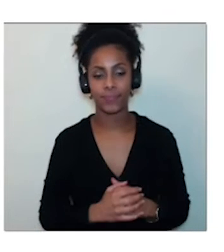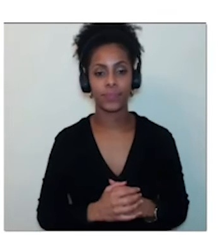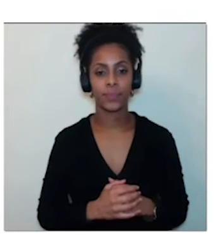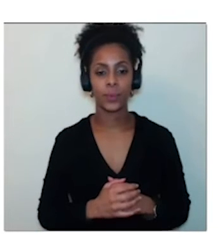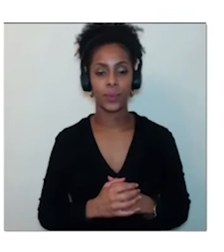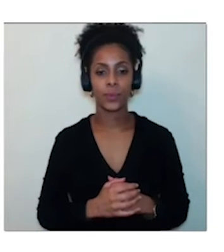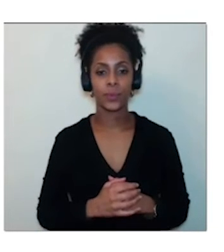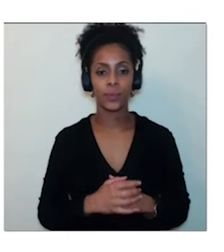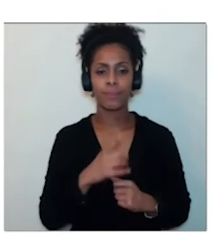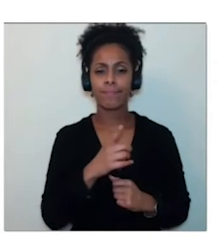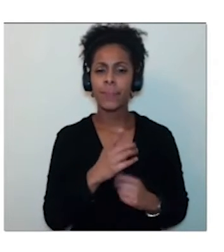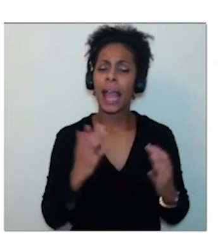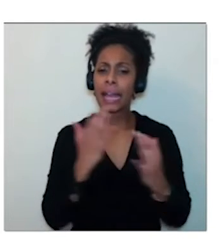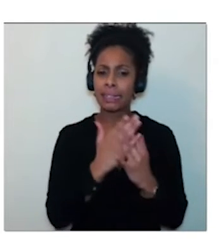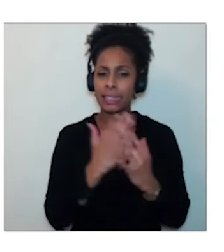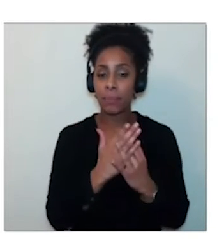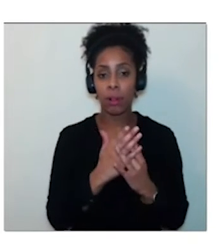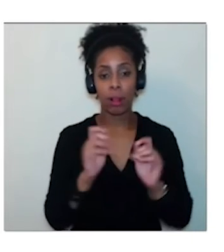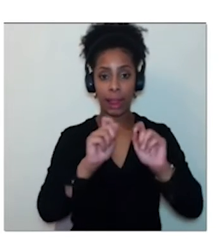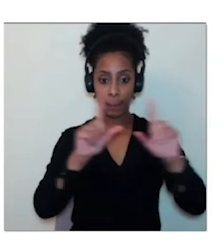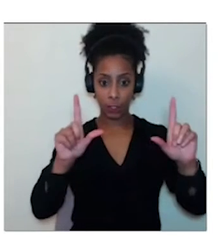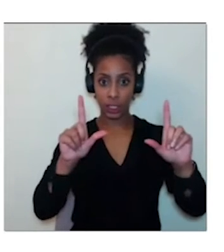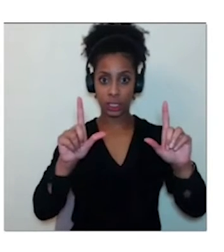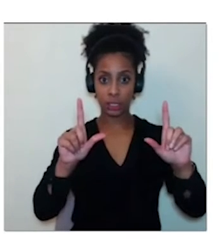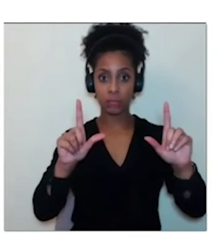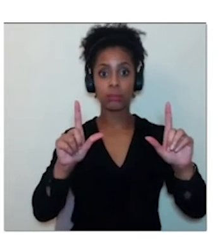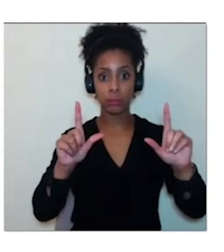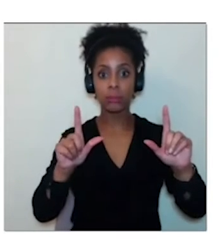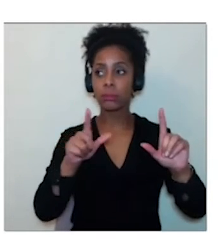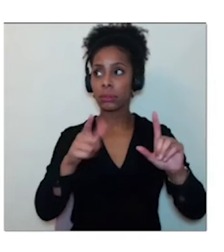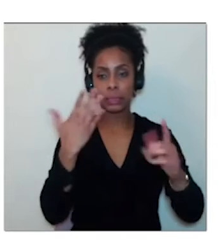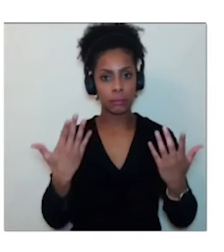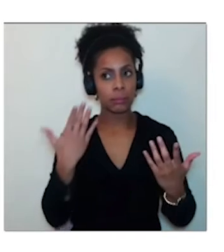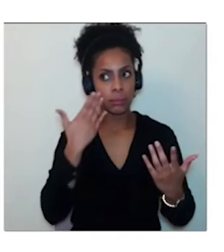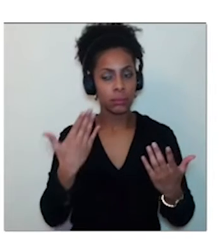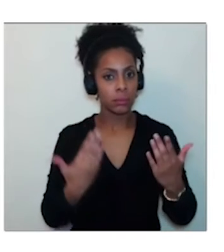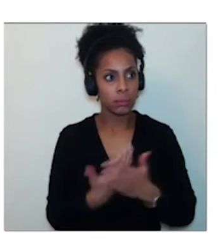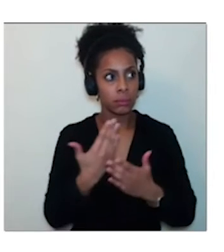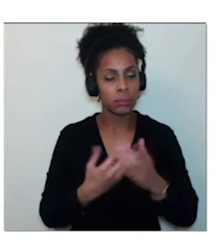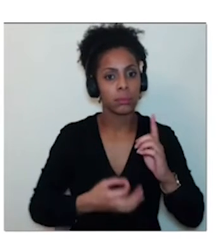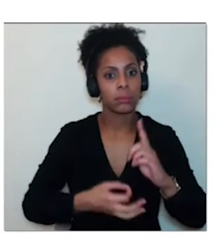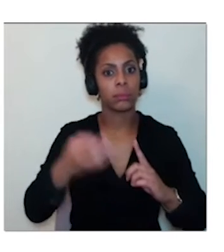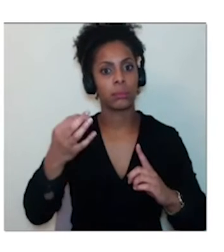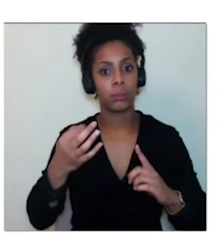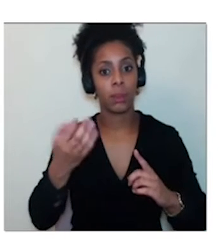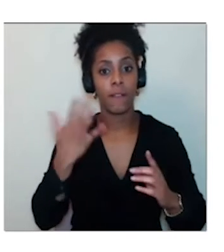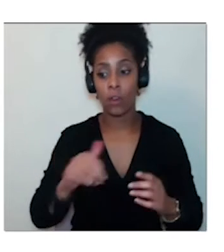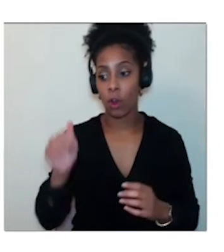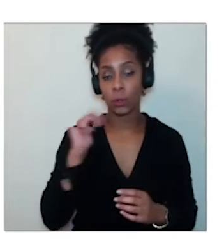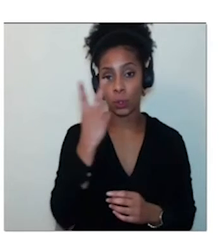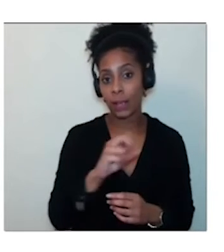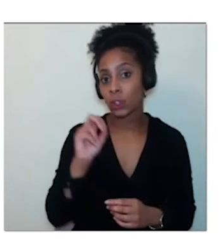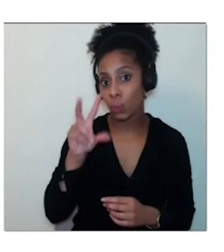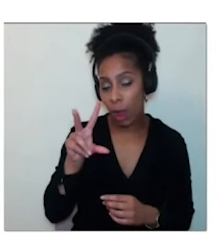Accessible images is attracting increased attention, and considerable work has been done since 2012 to develop